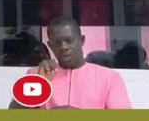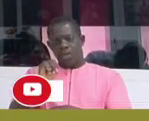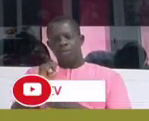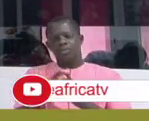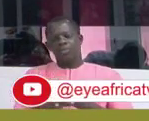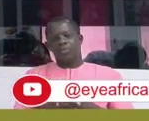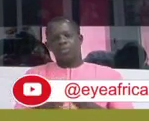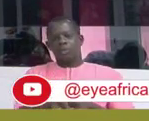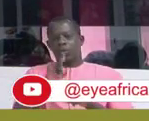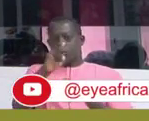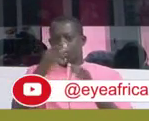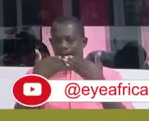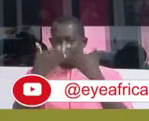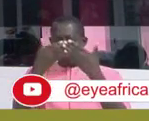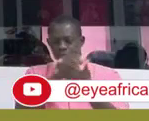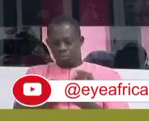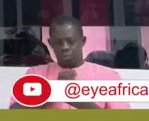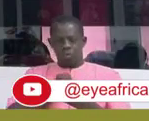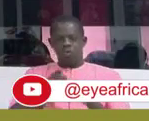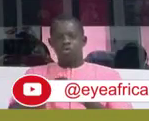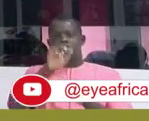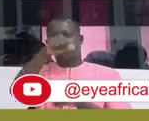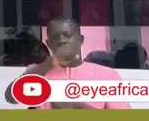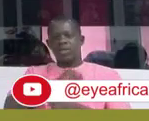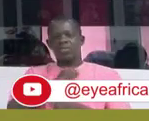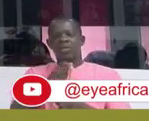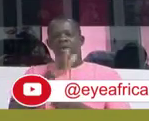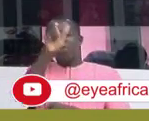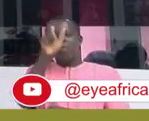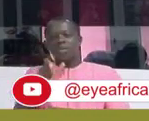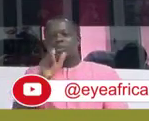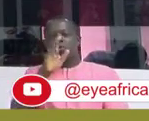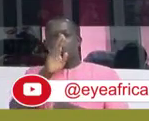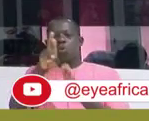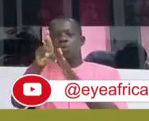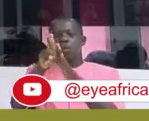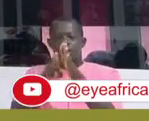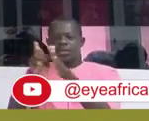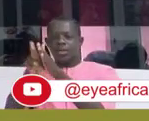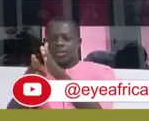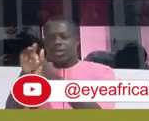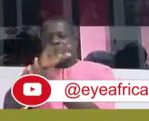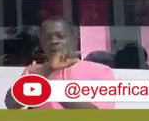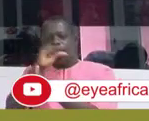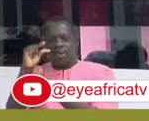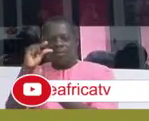for you told us that you are basically serving as a cler and timeke